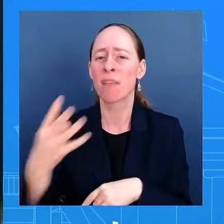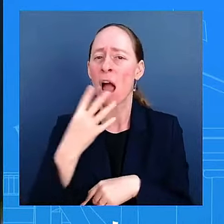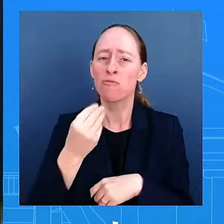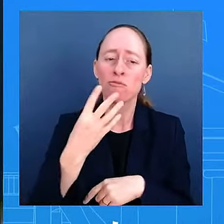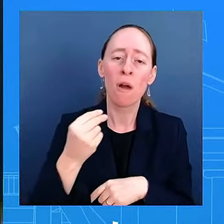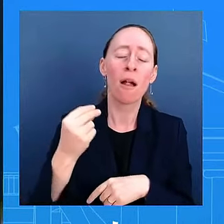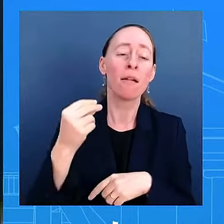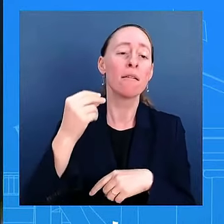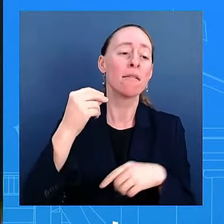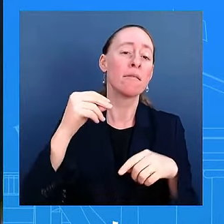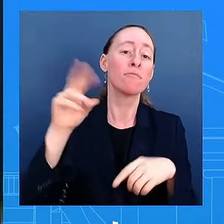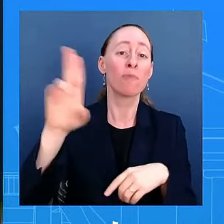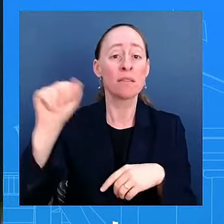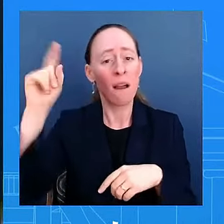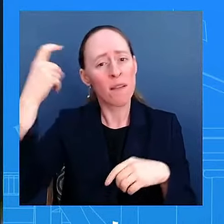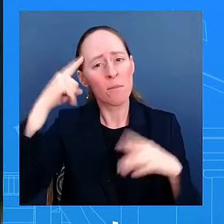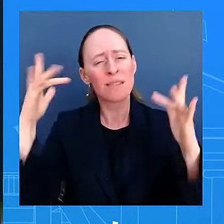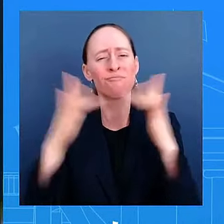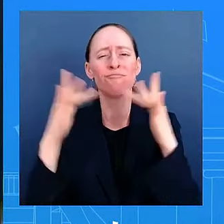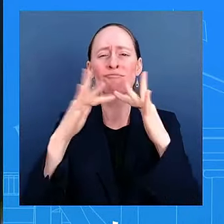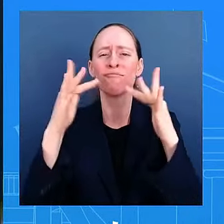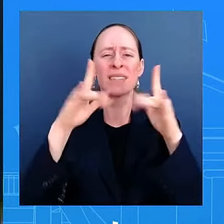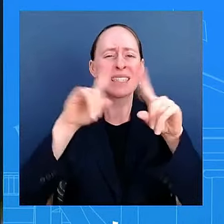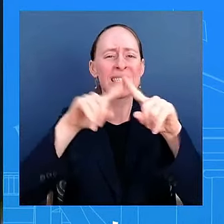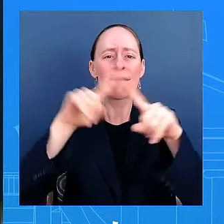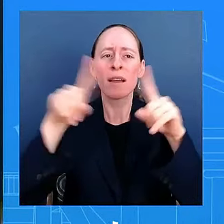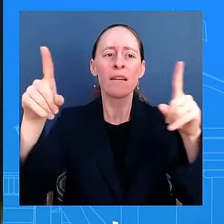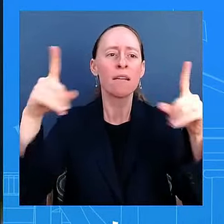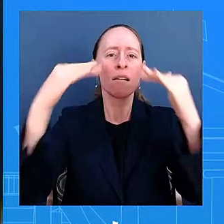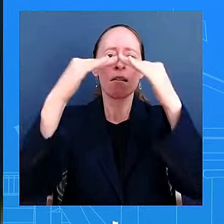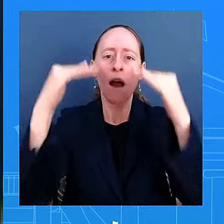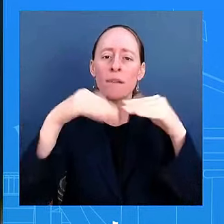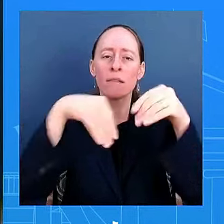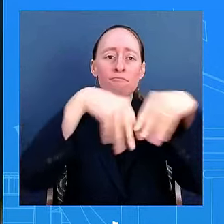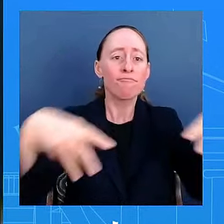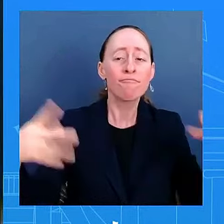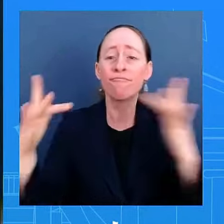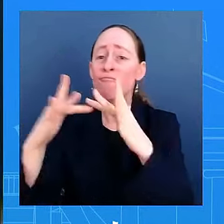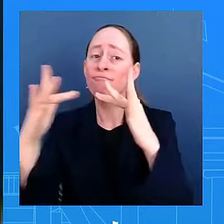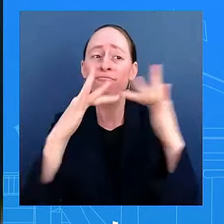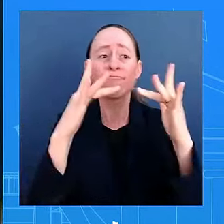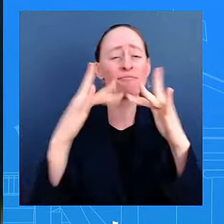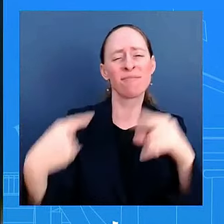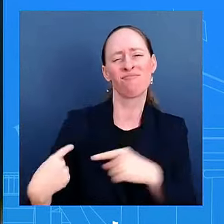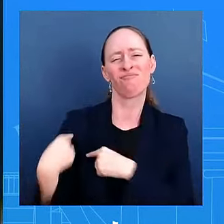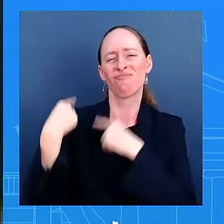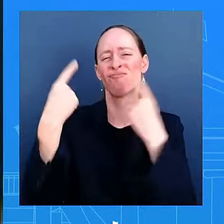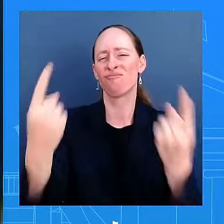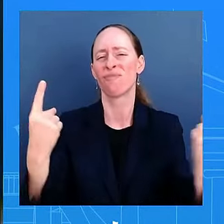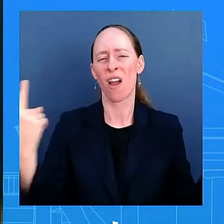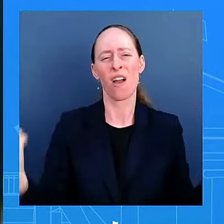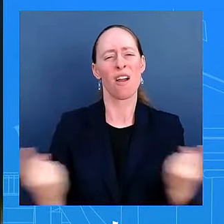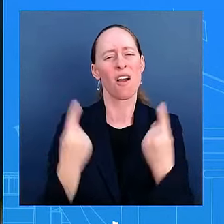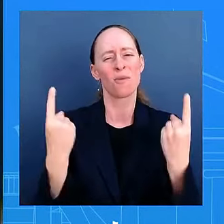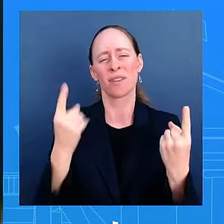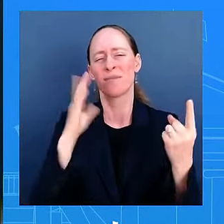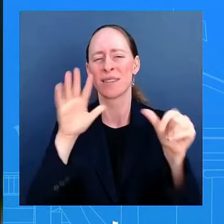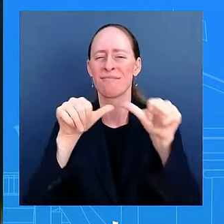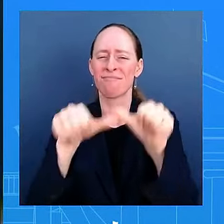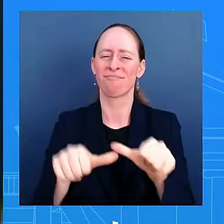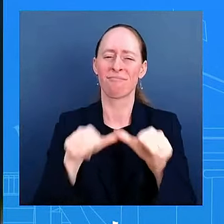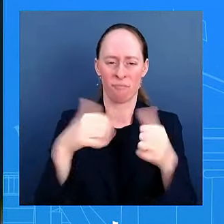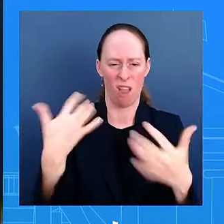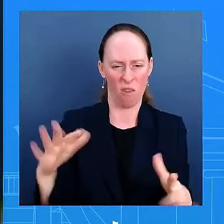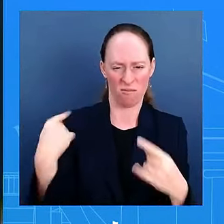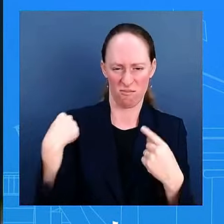basis, and certainly that will continue as we have done for the past more than a year now. Thank